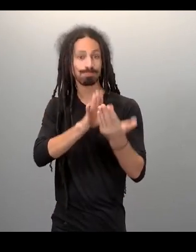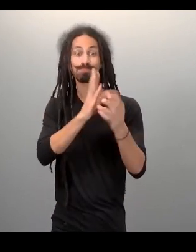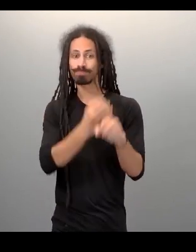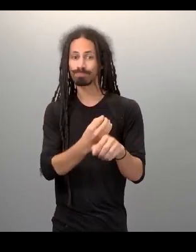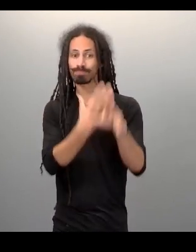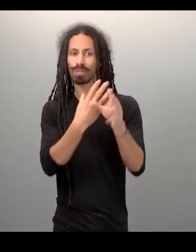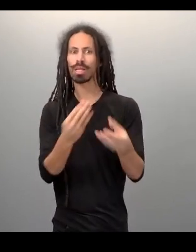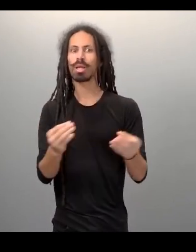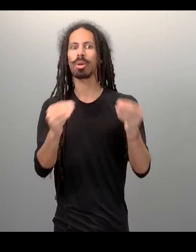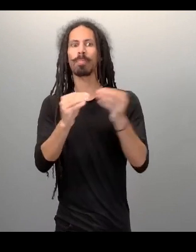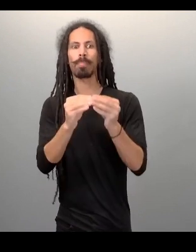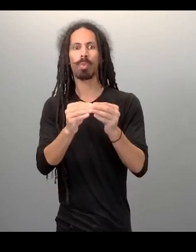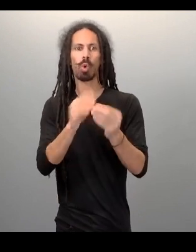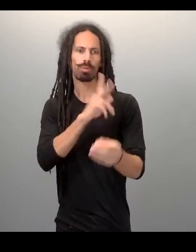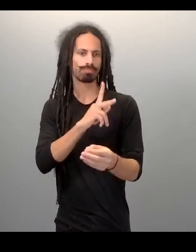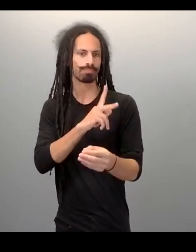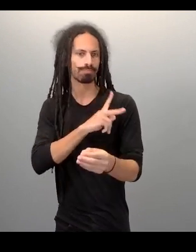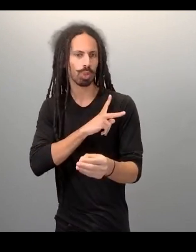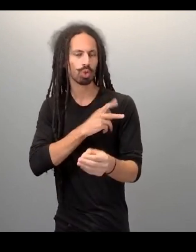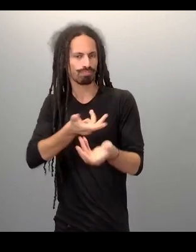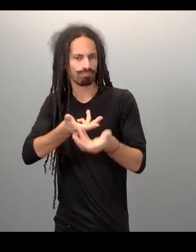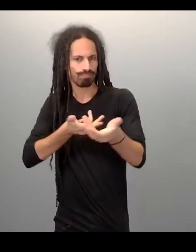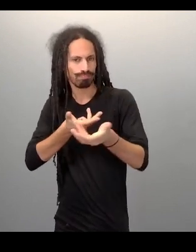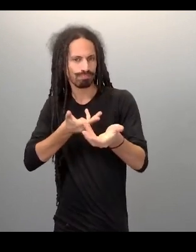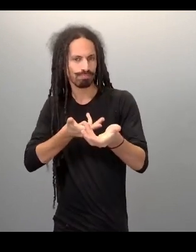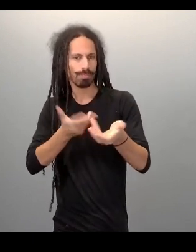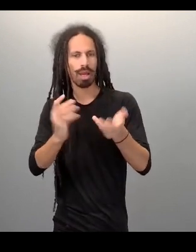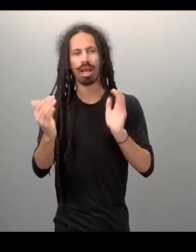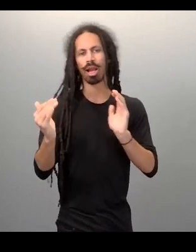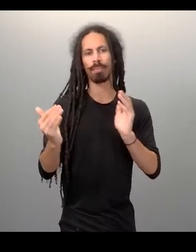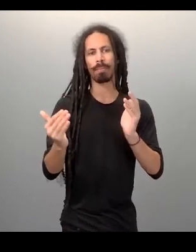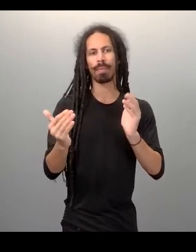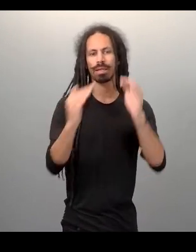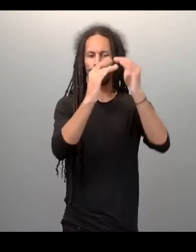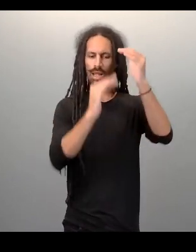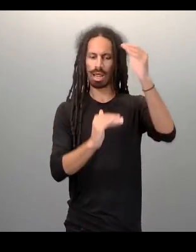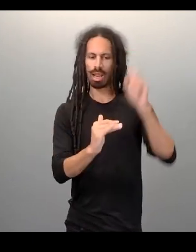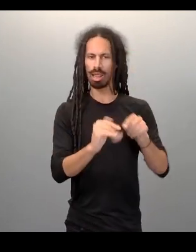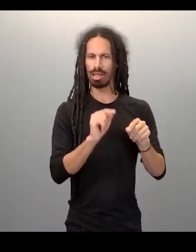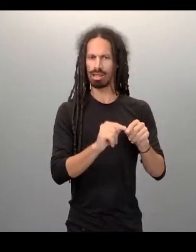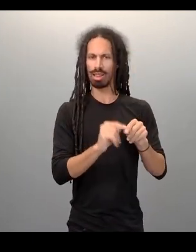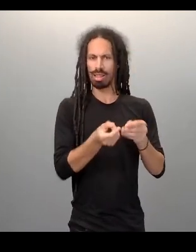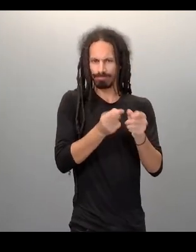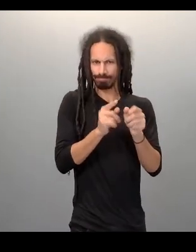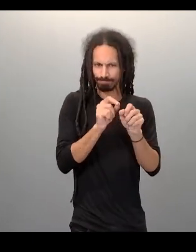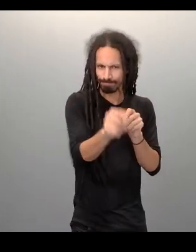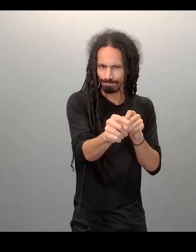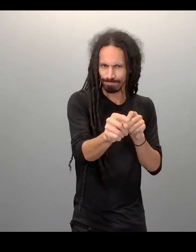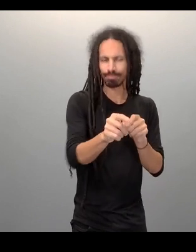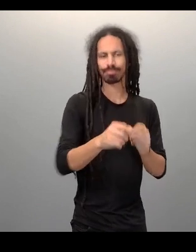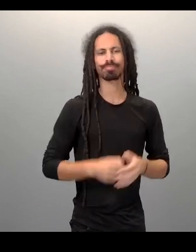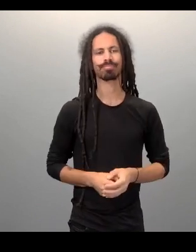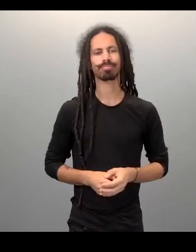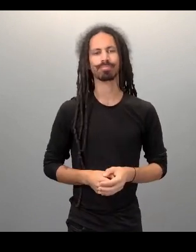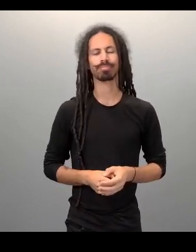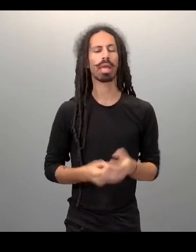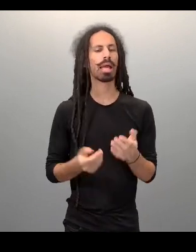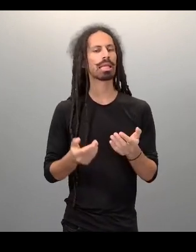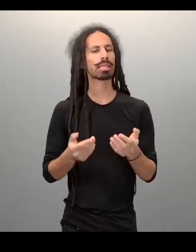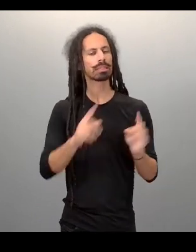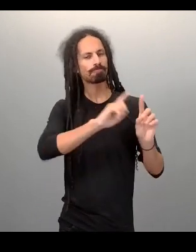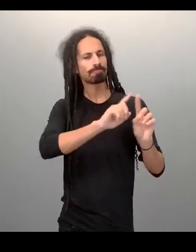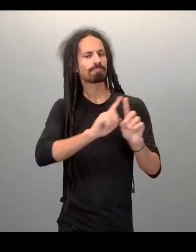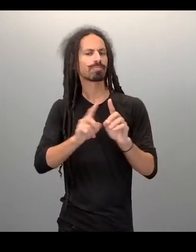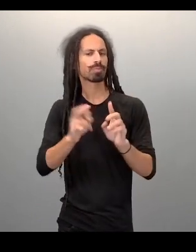more personable than sending a text or an email. And there might be different reasons or